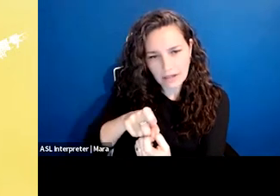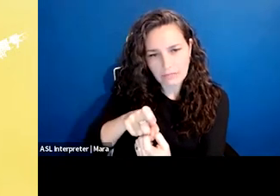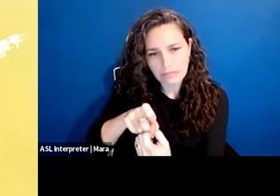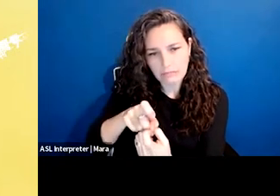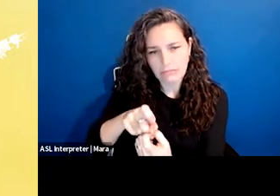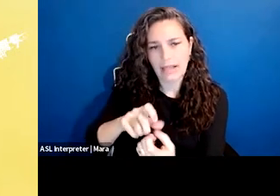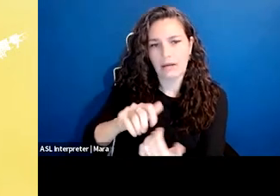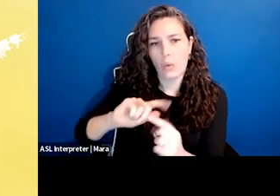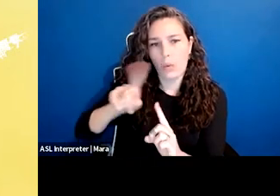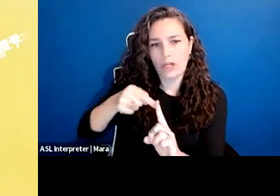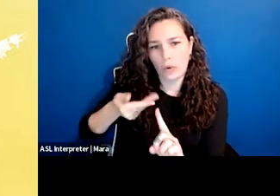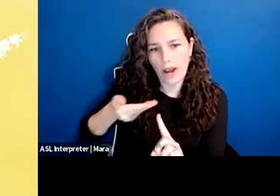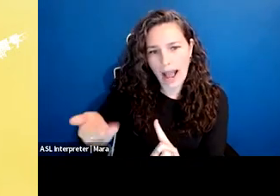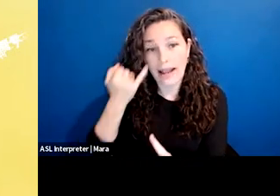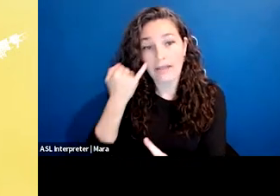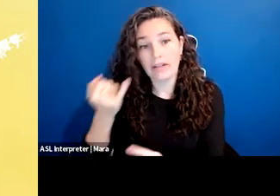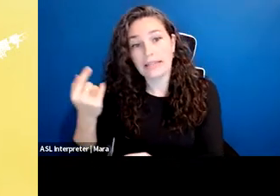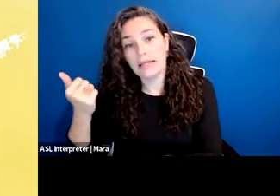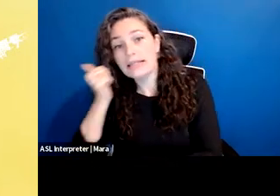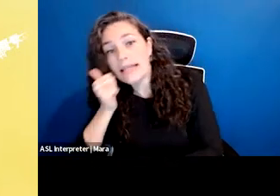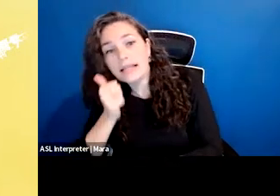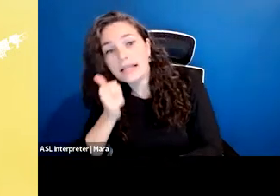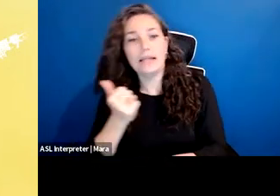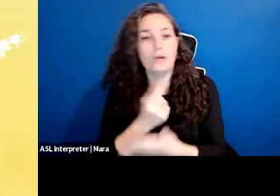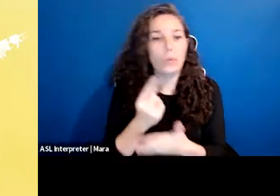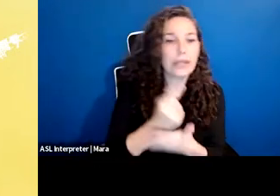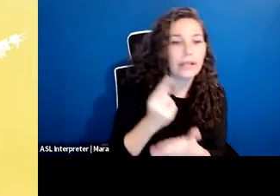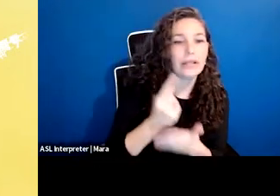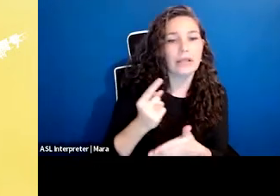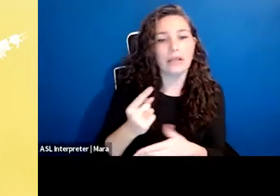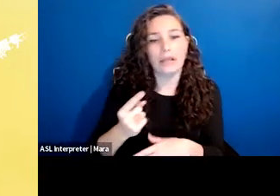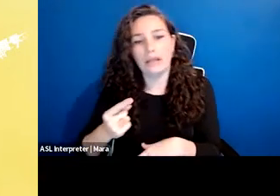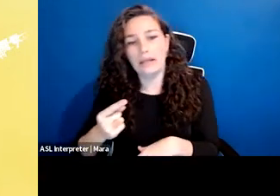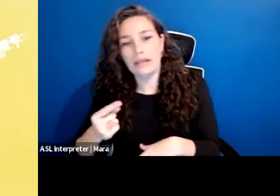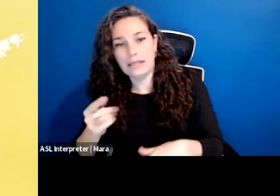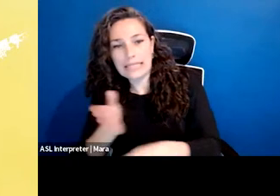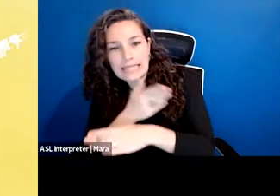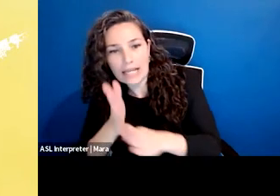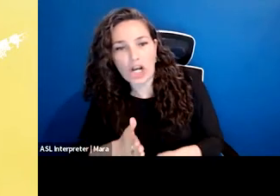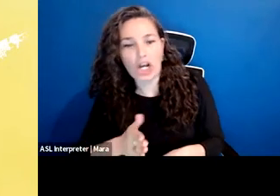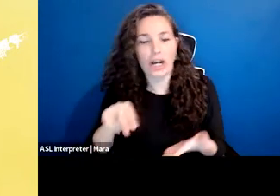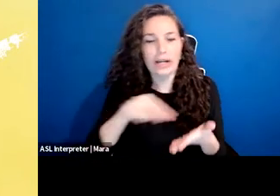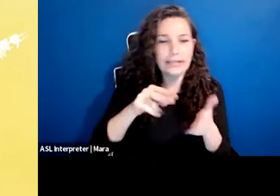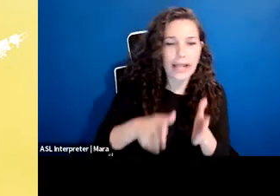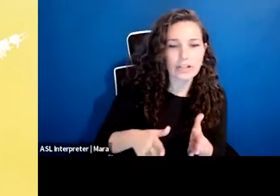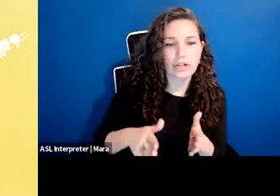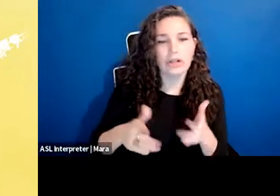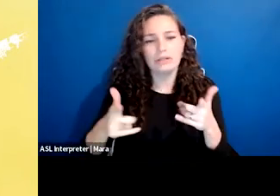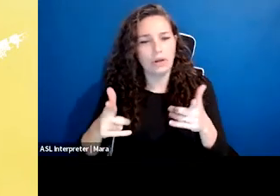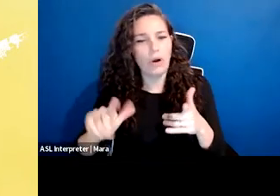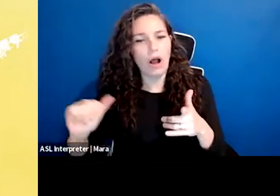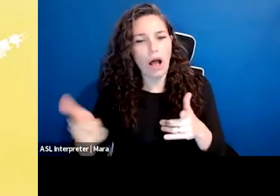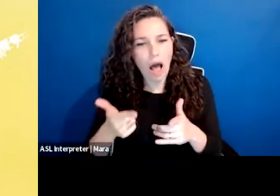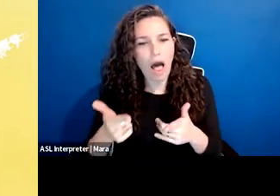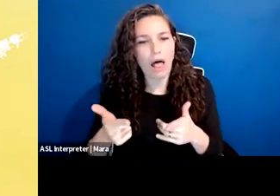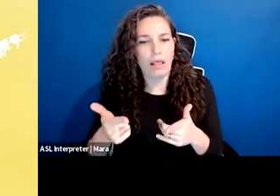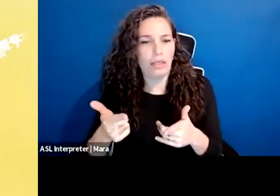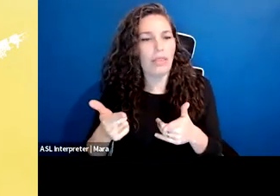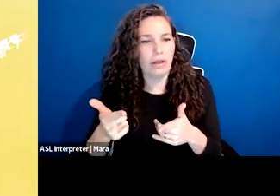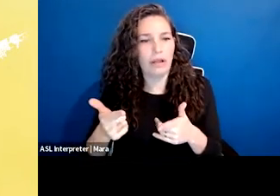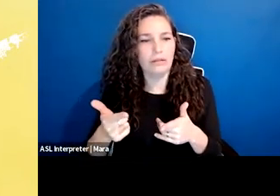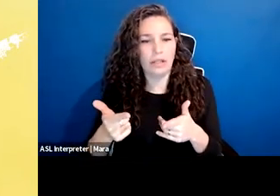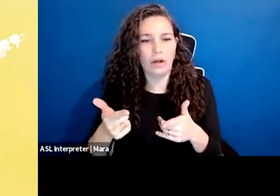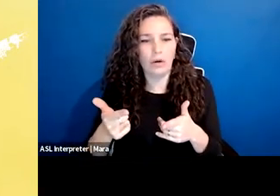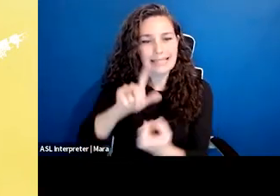daily or weekly performer, or as a singer or a dancer or a stunt performer, you'll find the overtime provisions that relate to how you were specifically